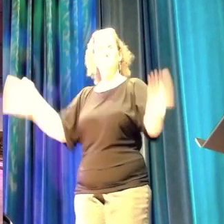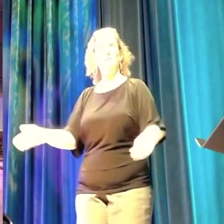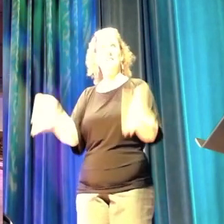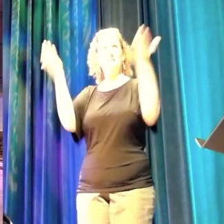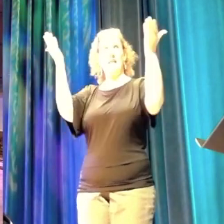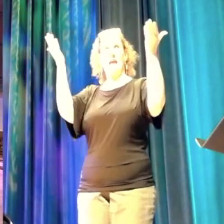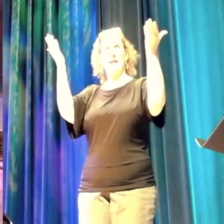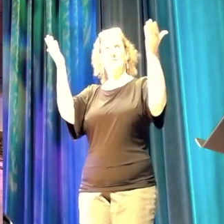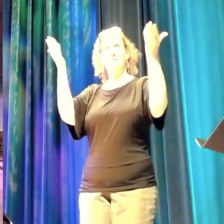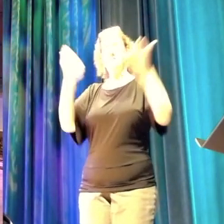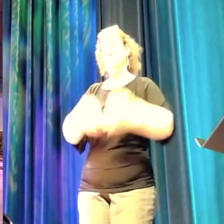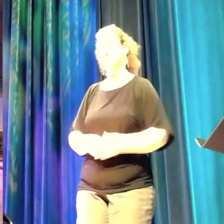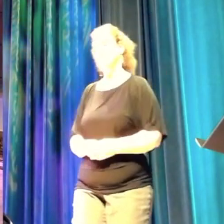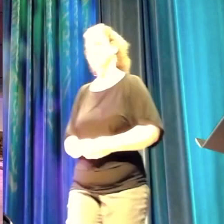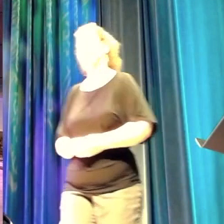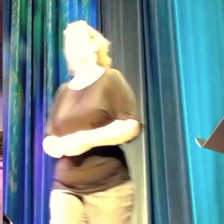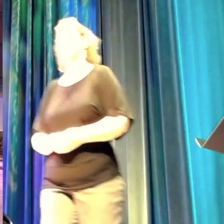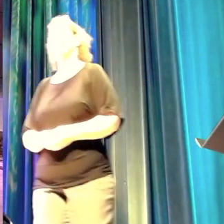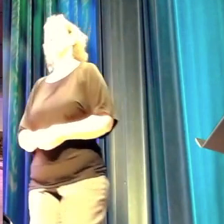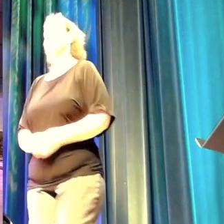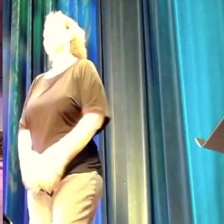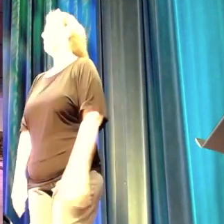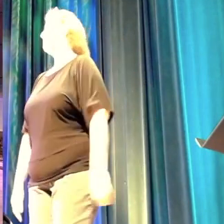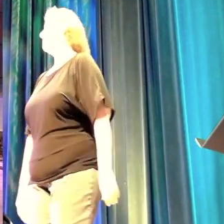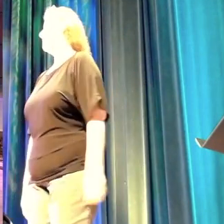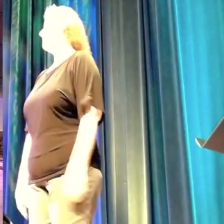stand for just a moment?